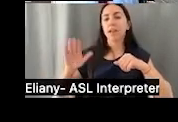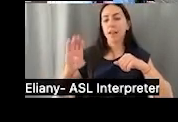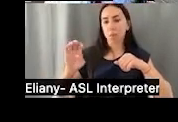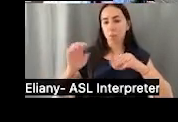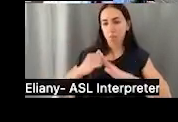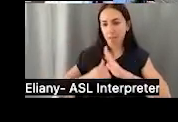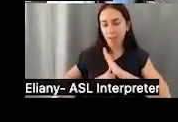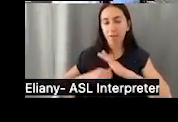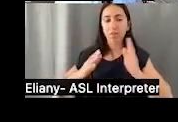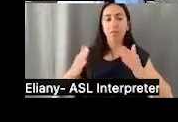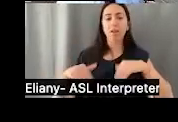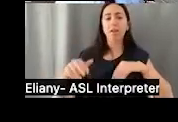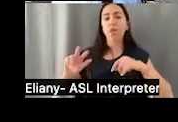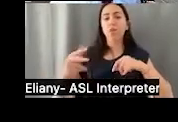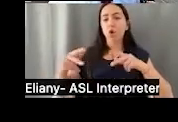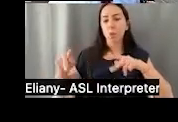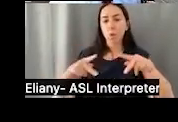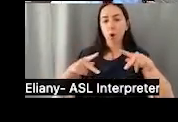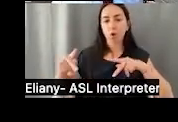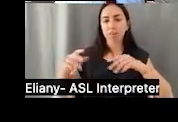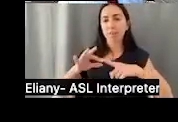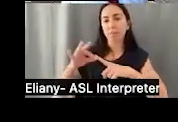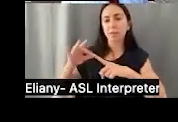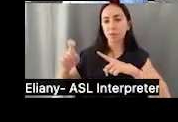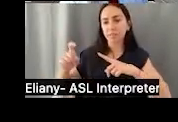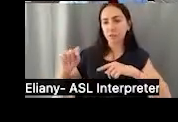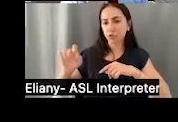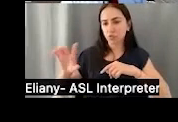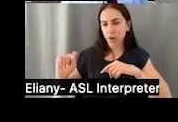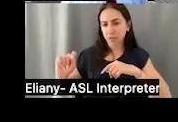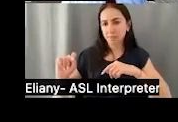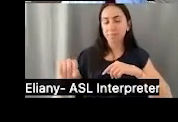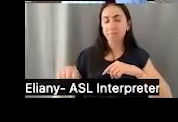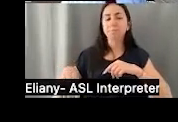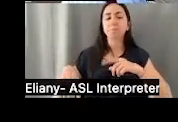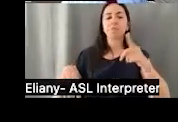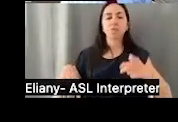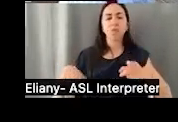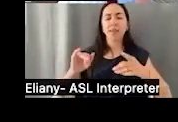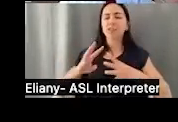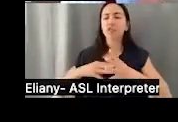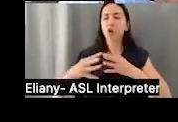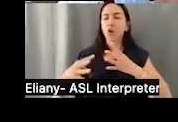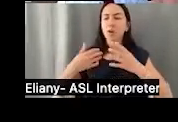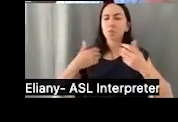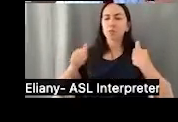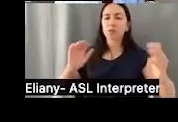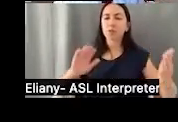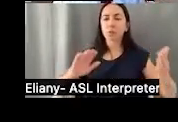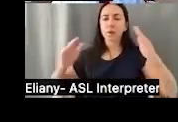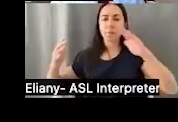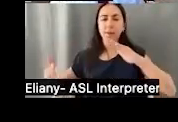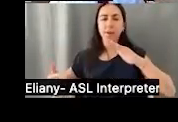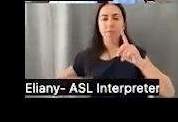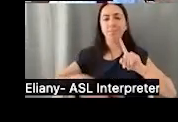what we call third-party special needs trusts. So what I've tried to do with this chart is try to compare advantages